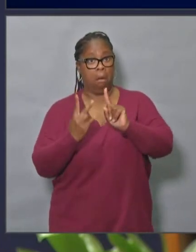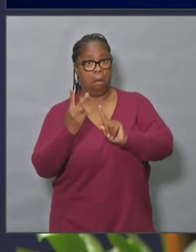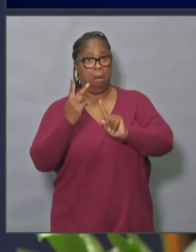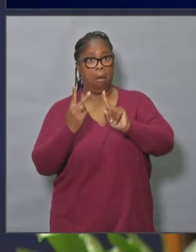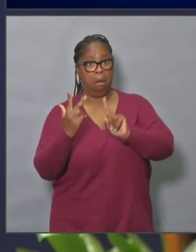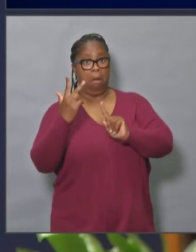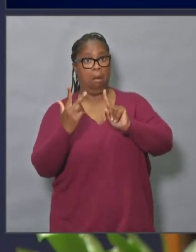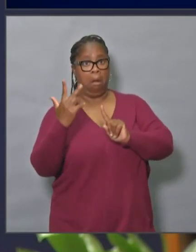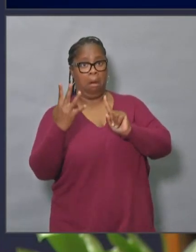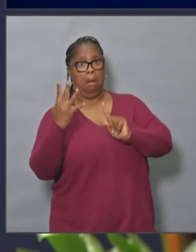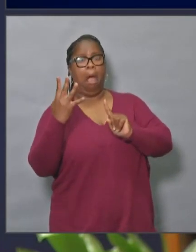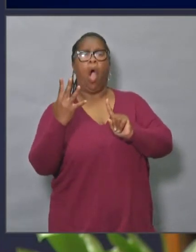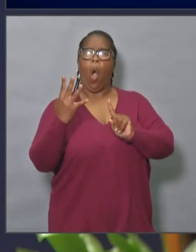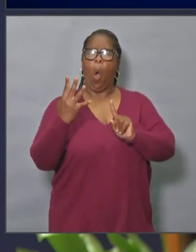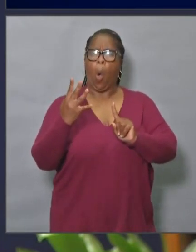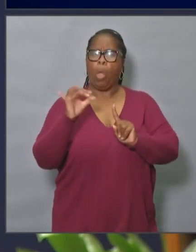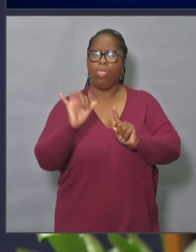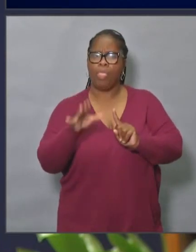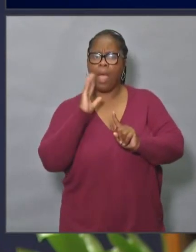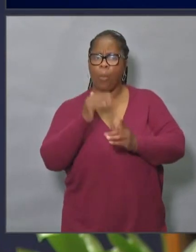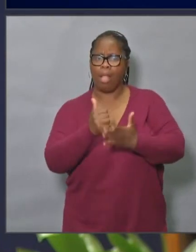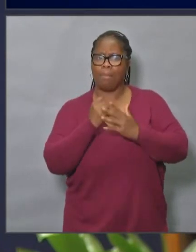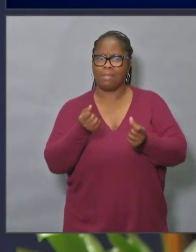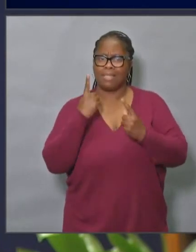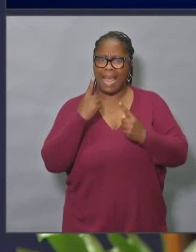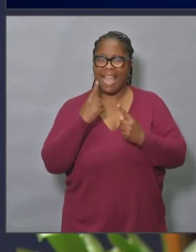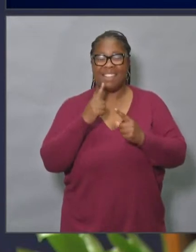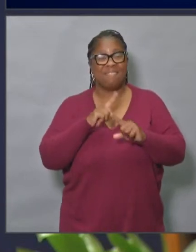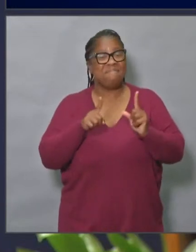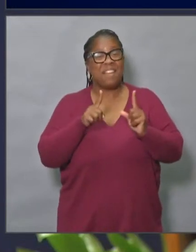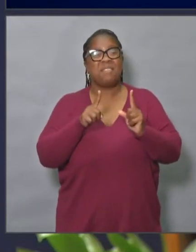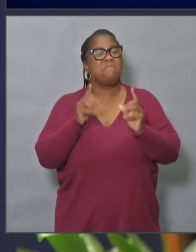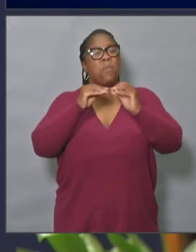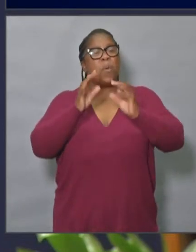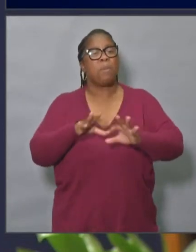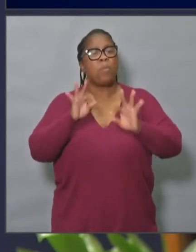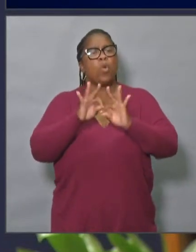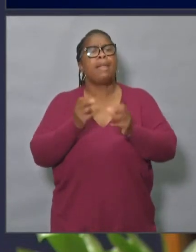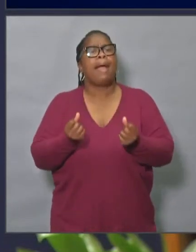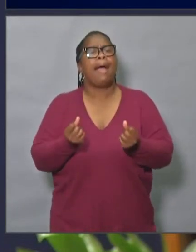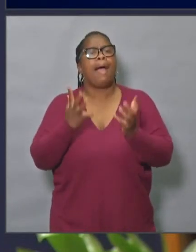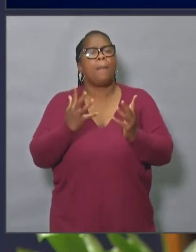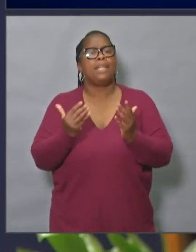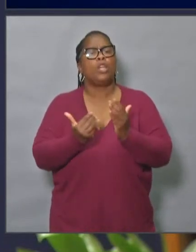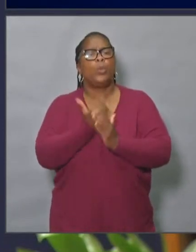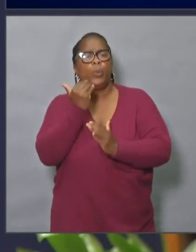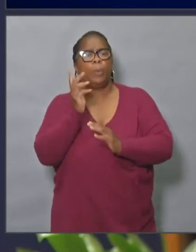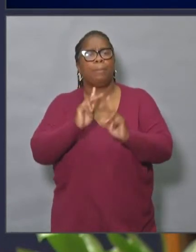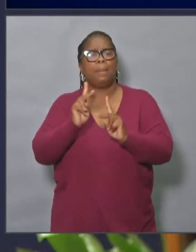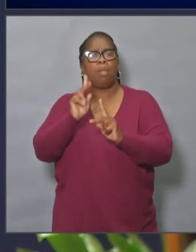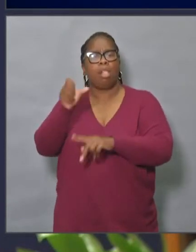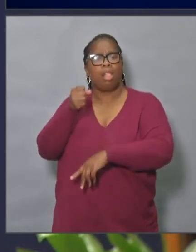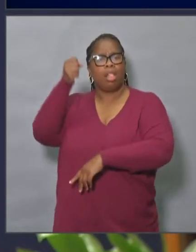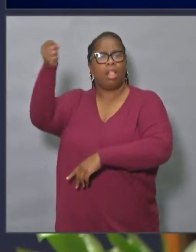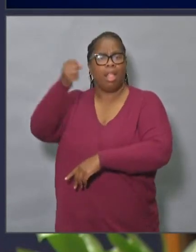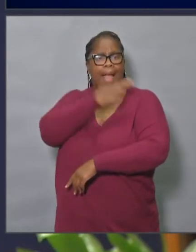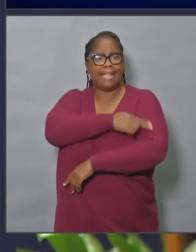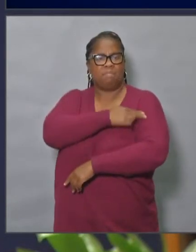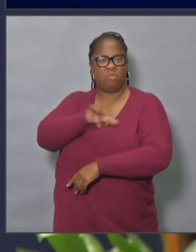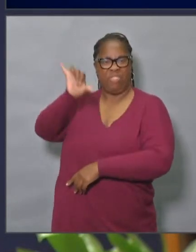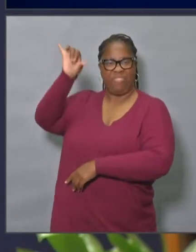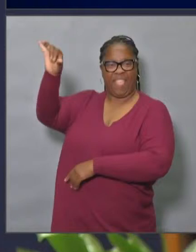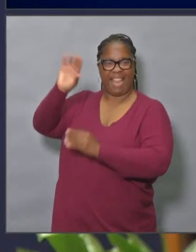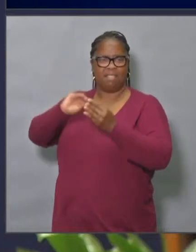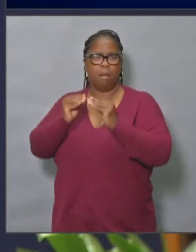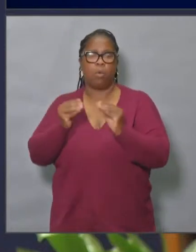community. Instead, it's more helpful to focus on the number of new patients who are requiring hospitalization every day. The county's